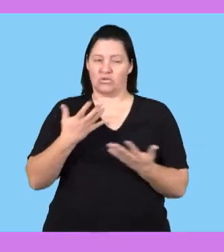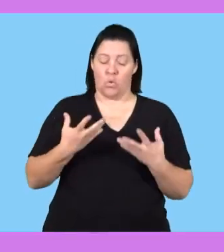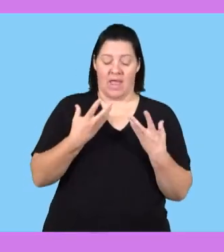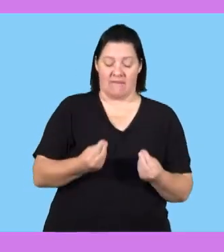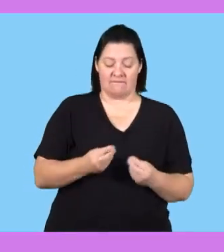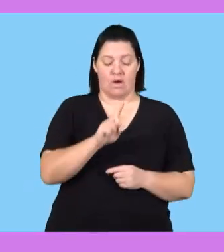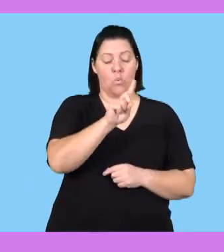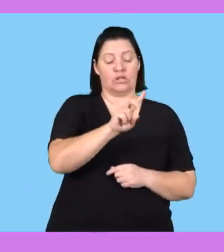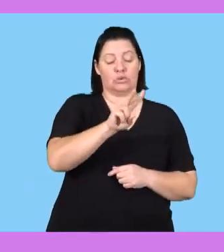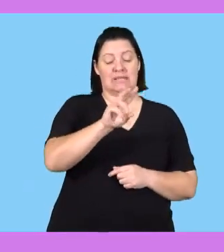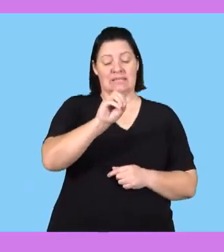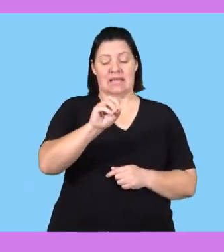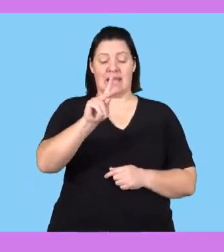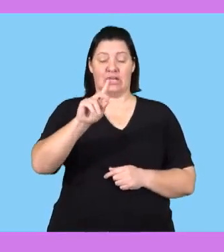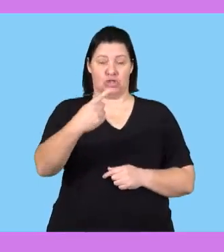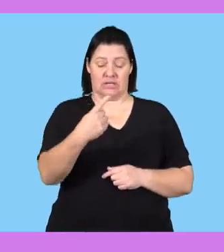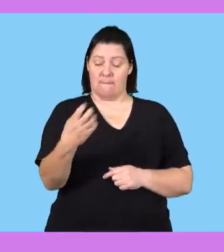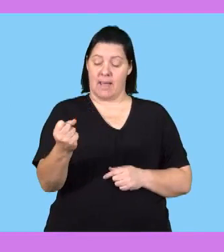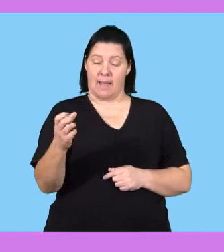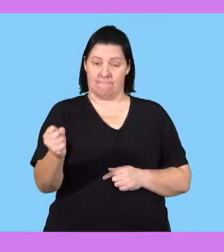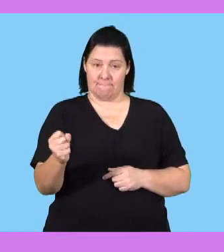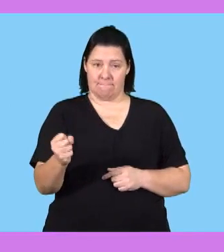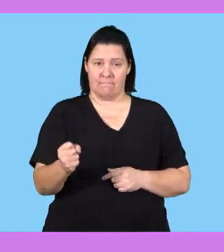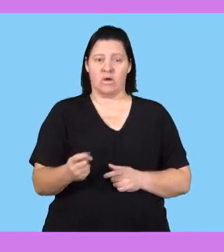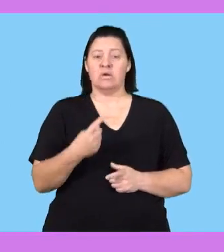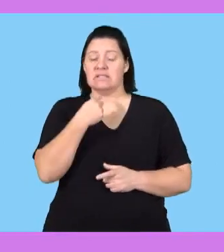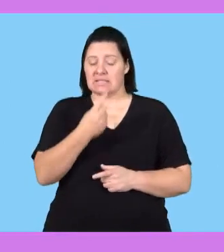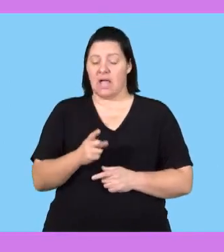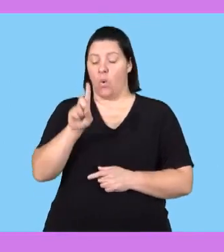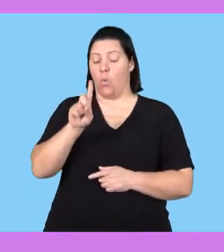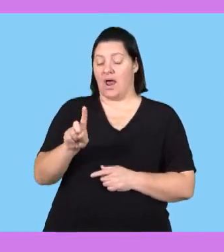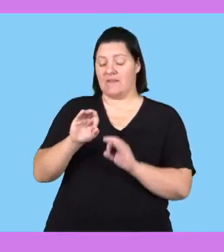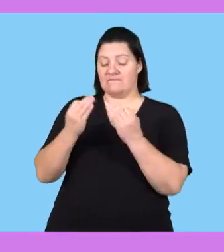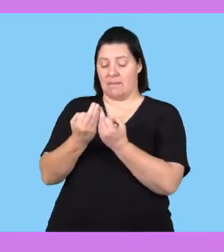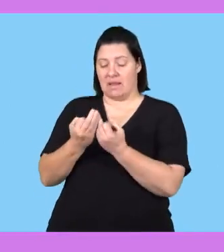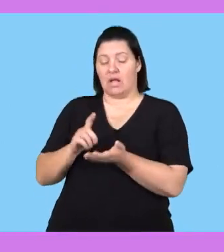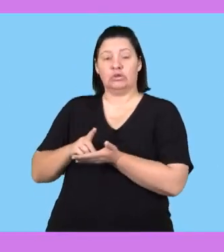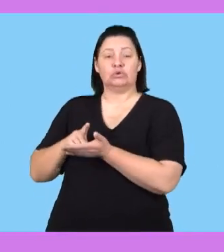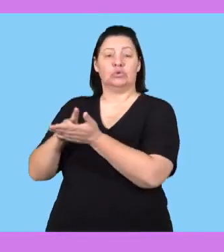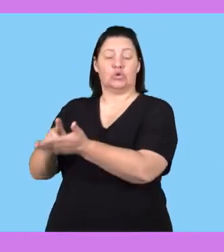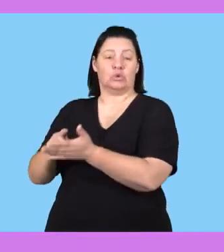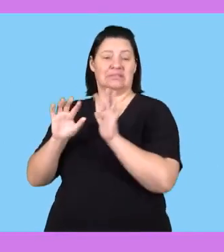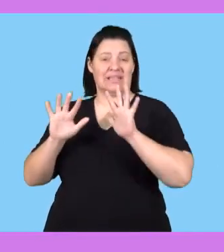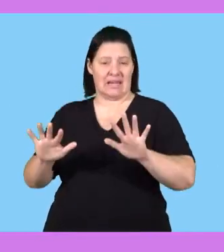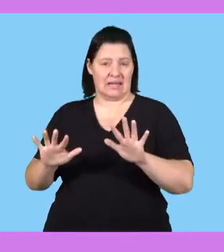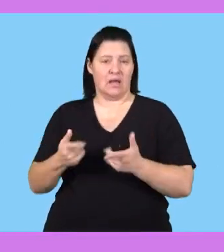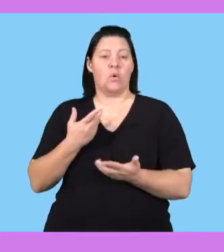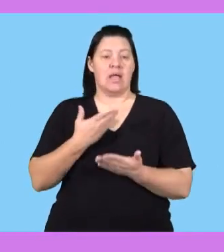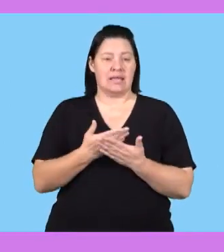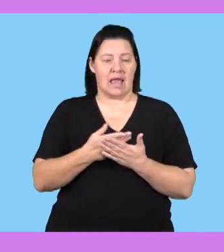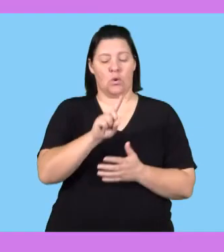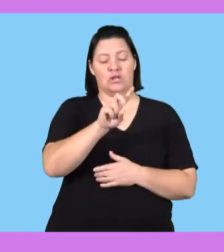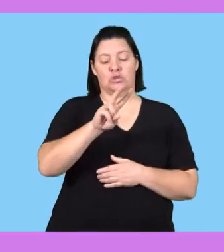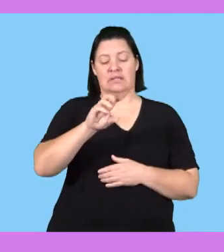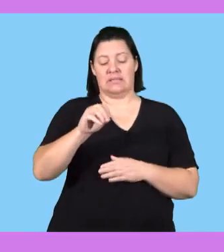So if we have 120 kilograms of maize meal and we say one family donates 10, we can as